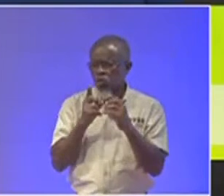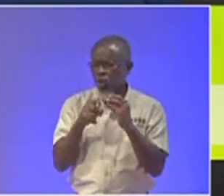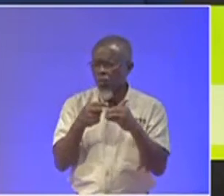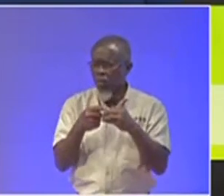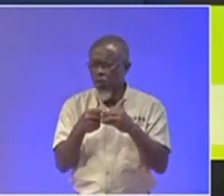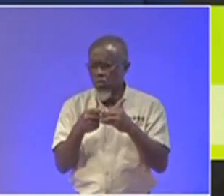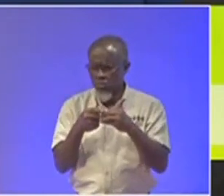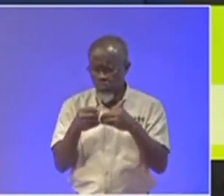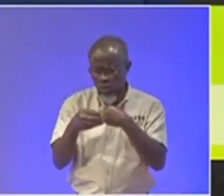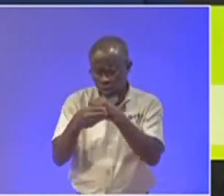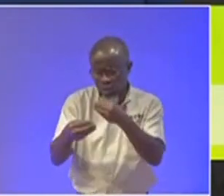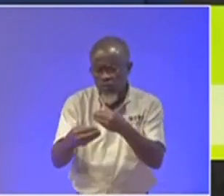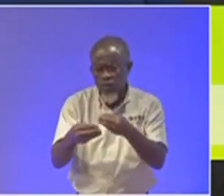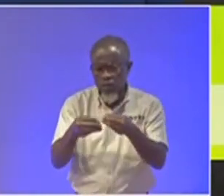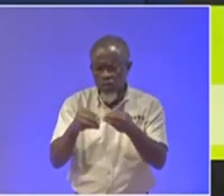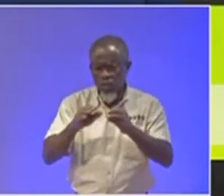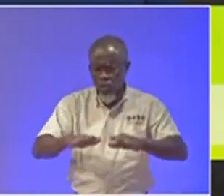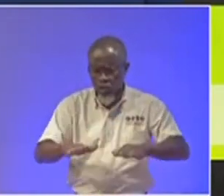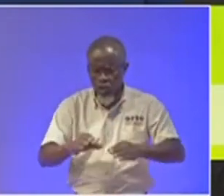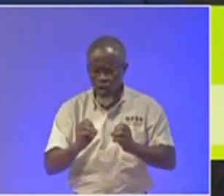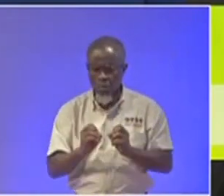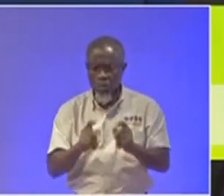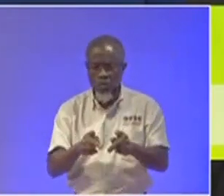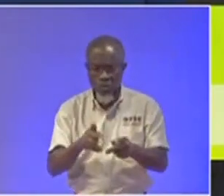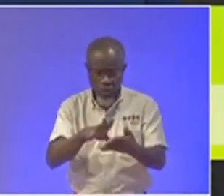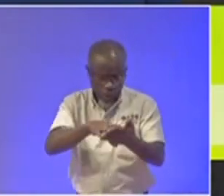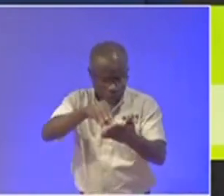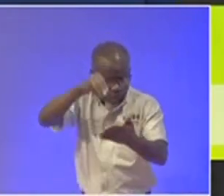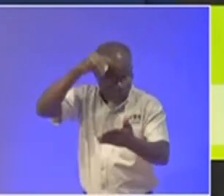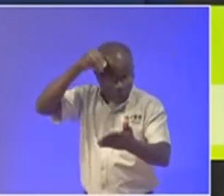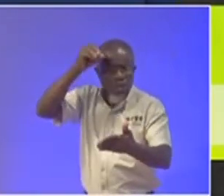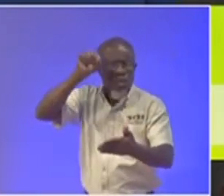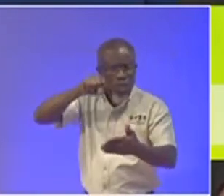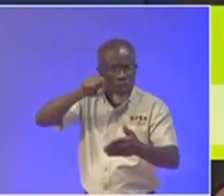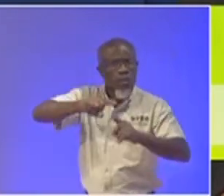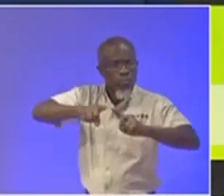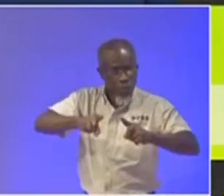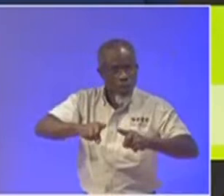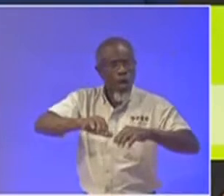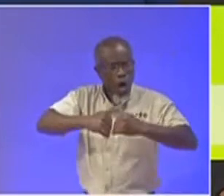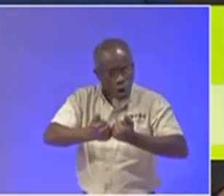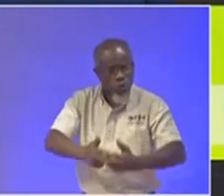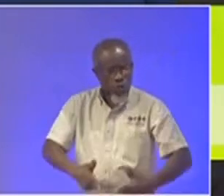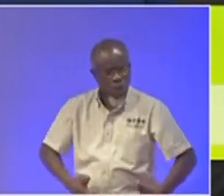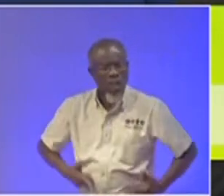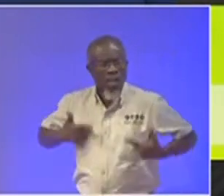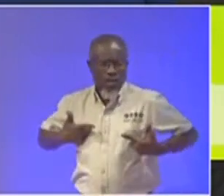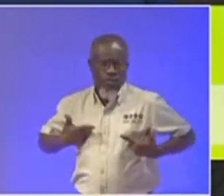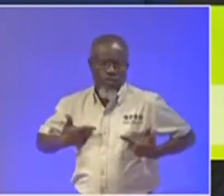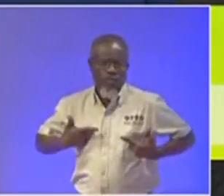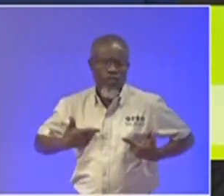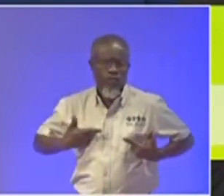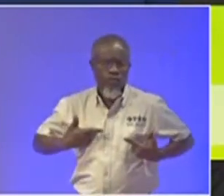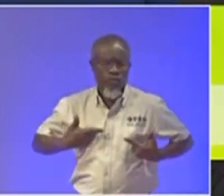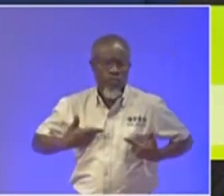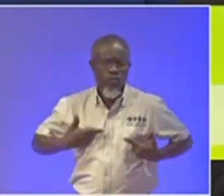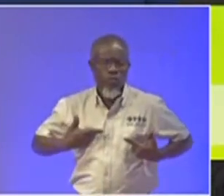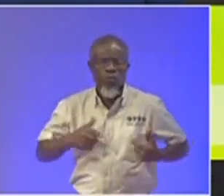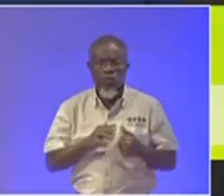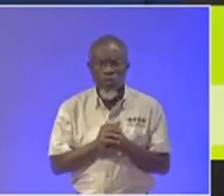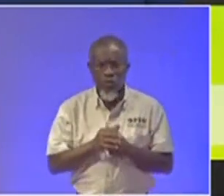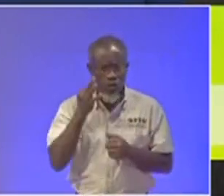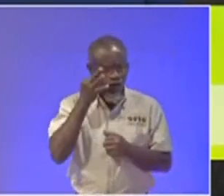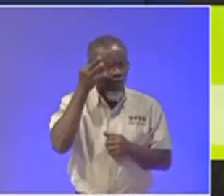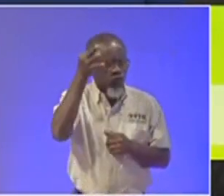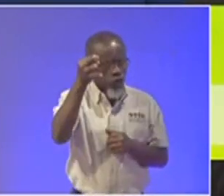teaching them to live and teaching them to be able to transition into the world of work. And so it is important that